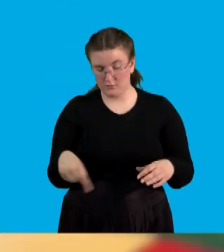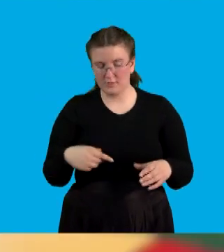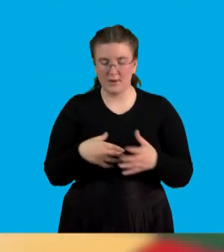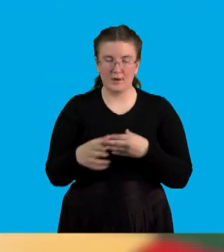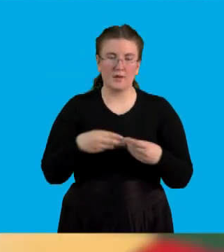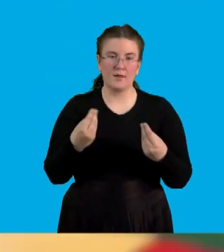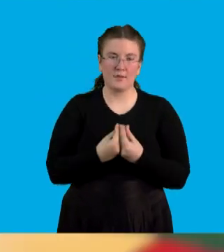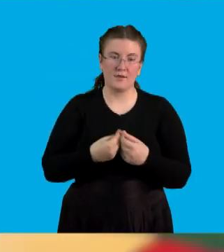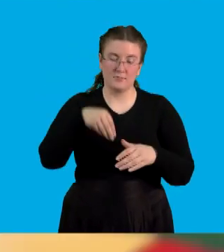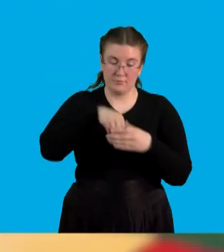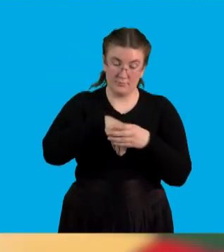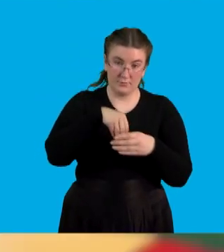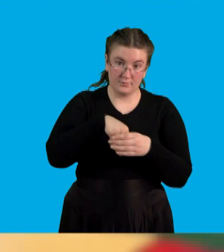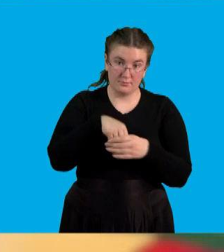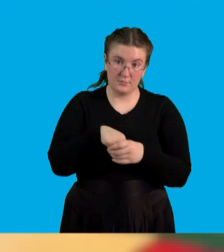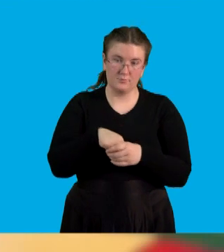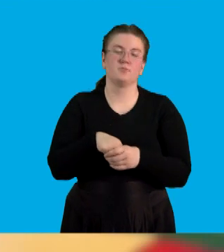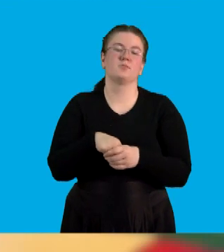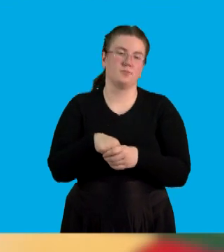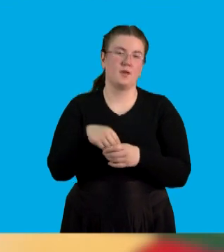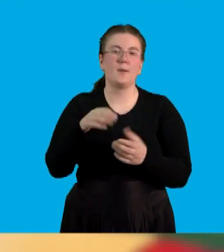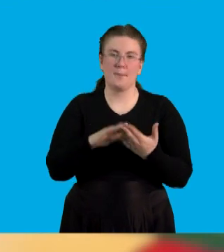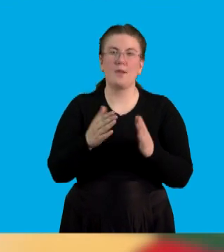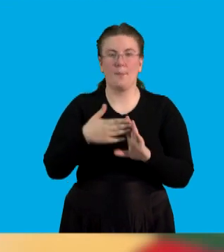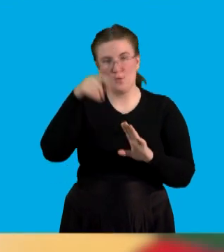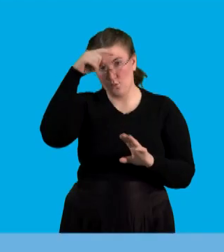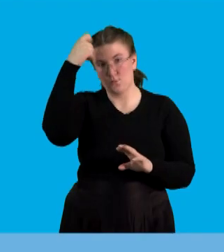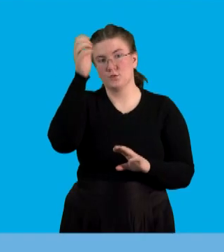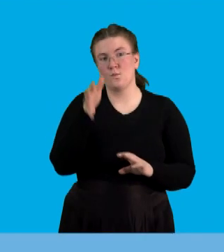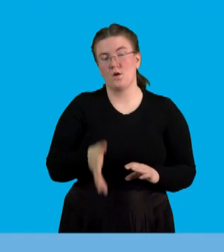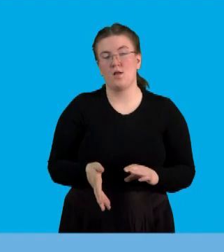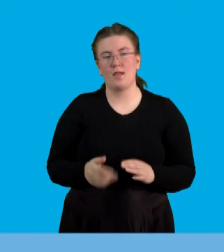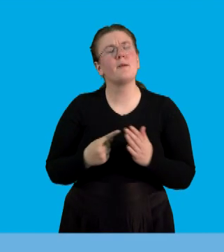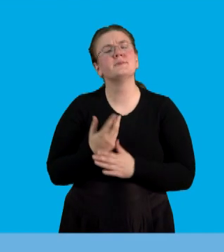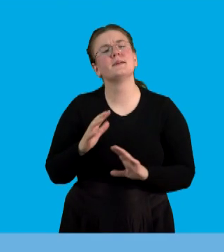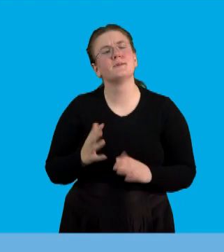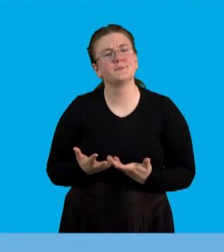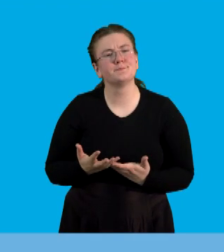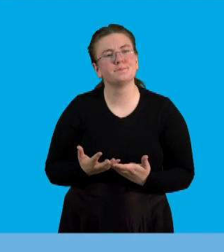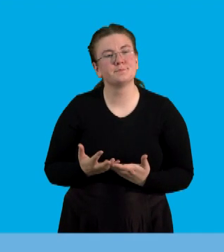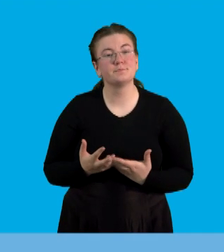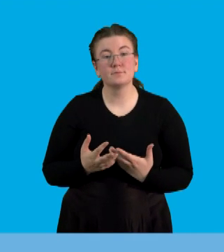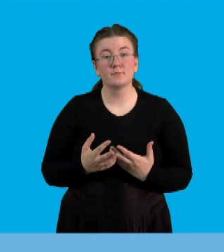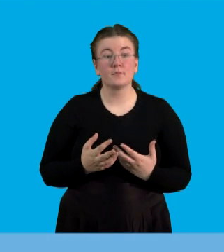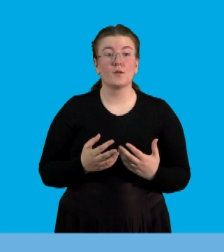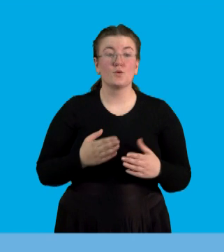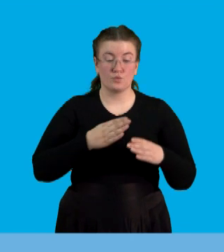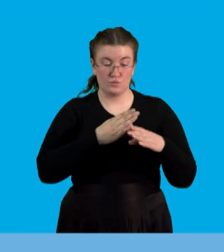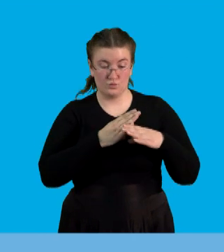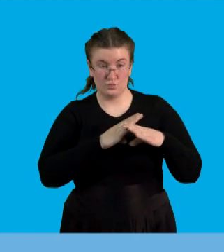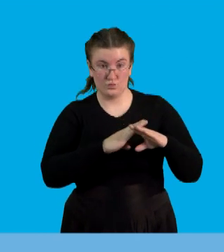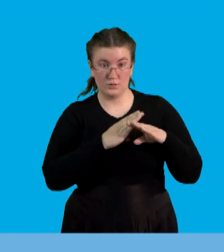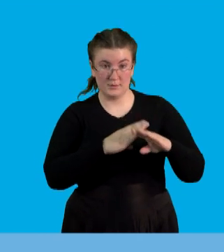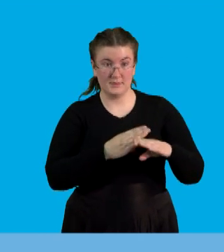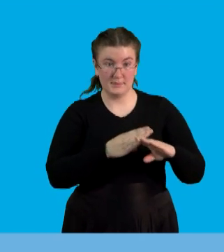that particular container, in this case, in this particular kettle. So how does that happen? When the electrons move through the